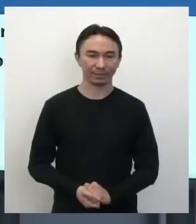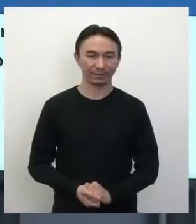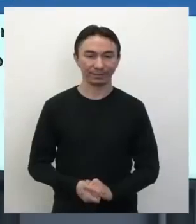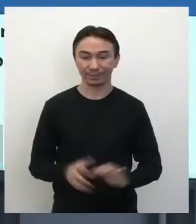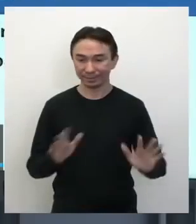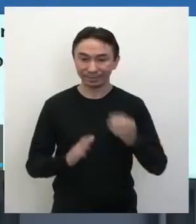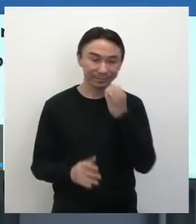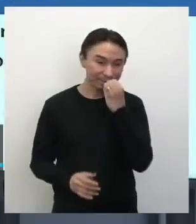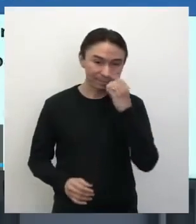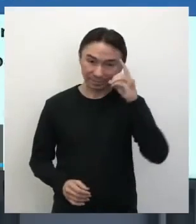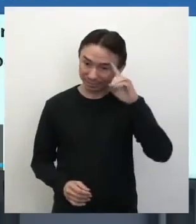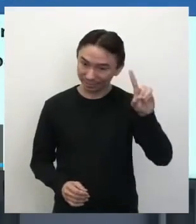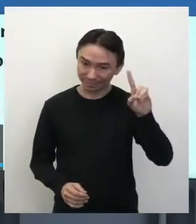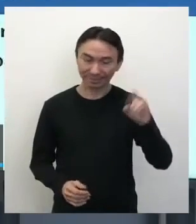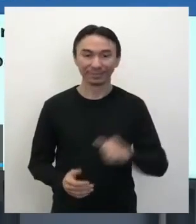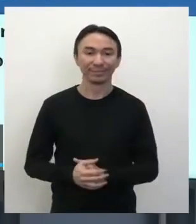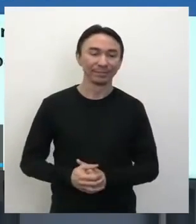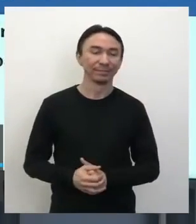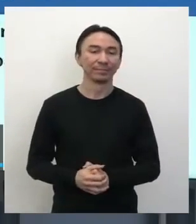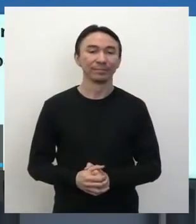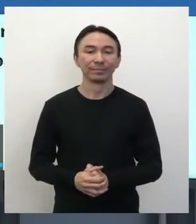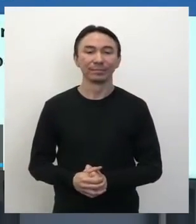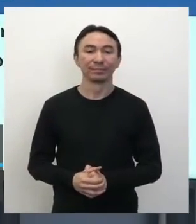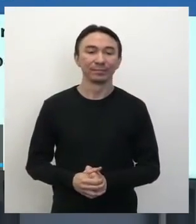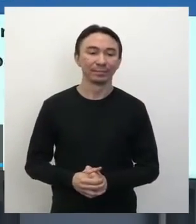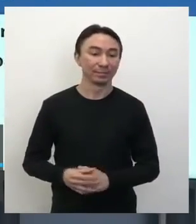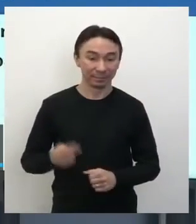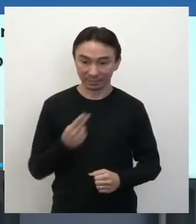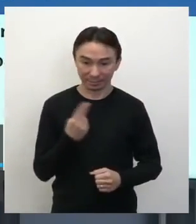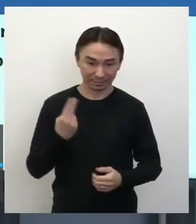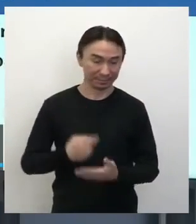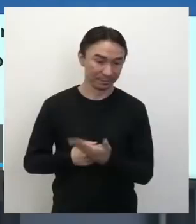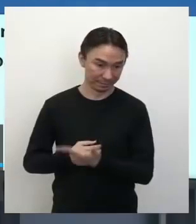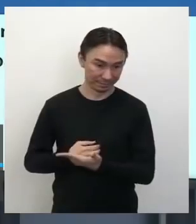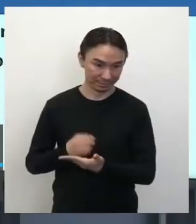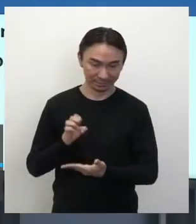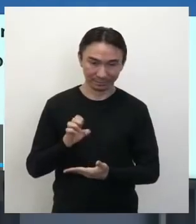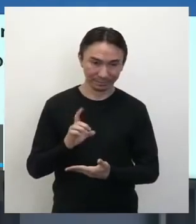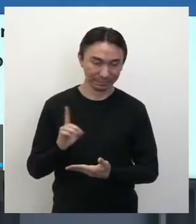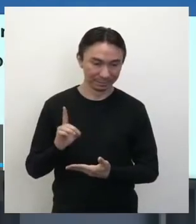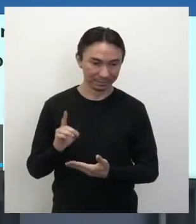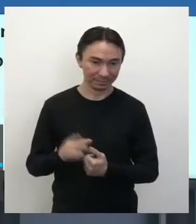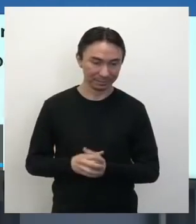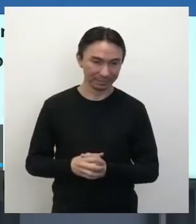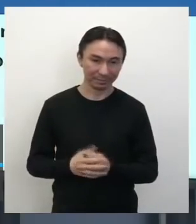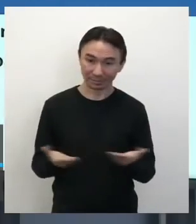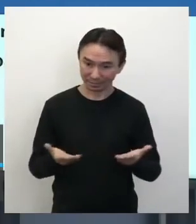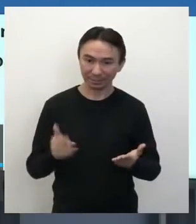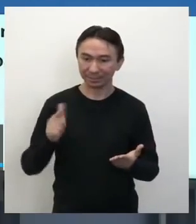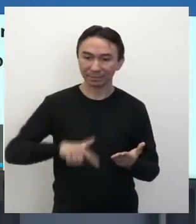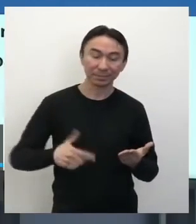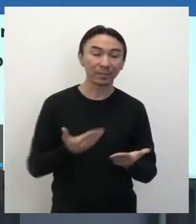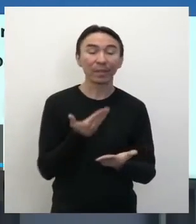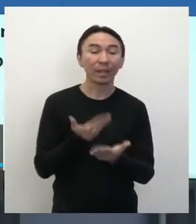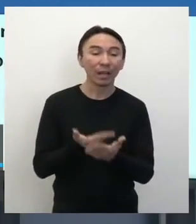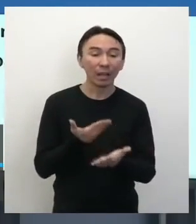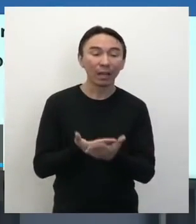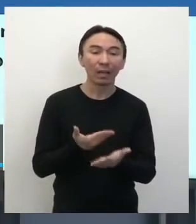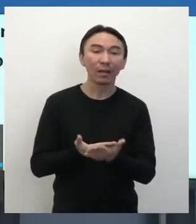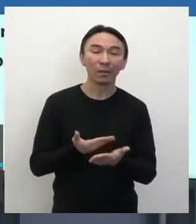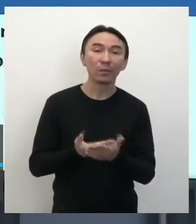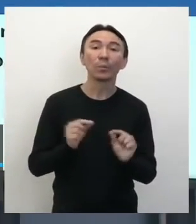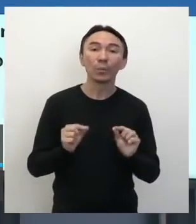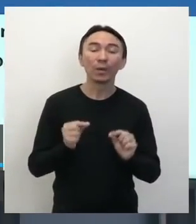Good morning, students of the 8th grade. My name is Ed. Welcome to another English class. Bem-vindo a mais uma aula de